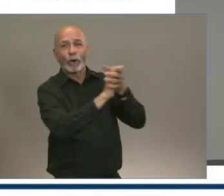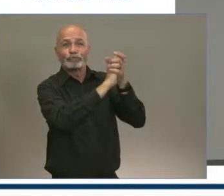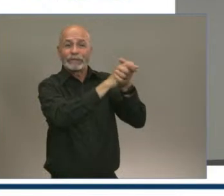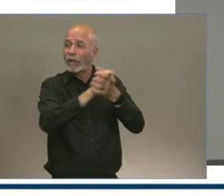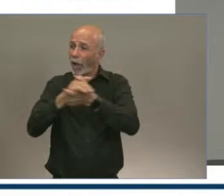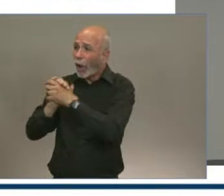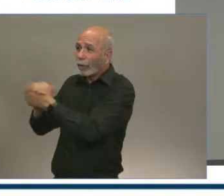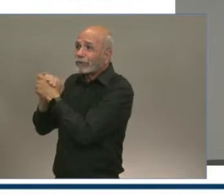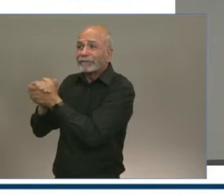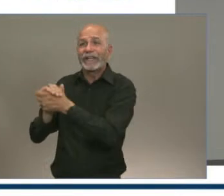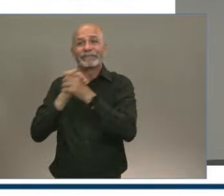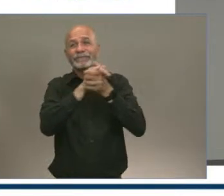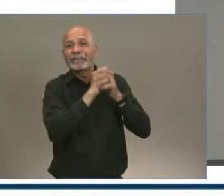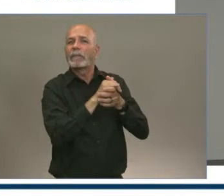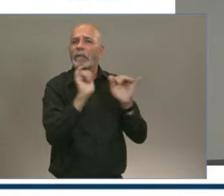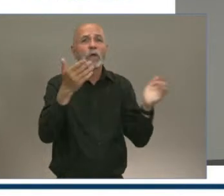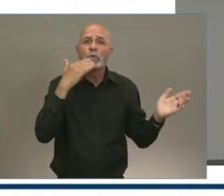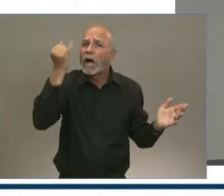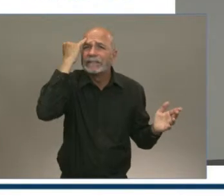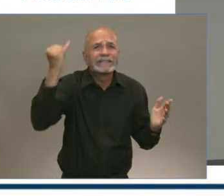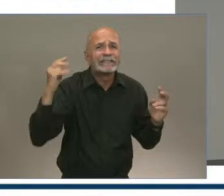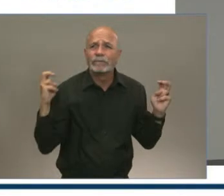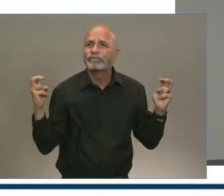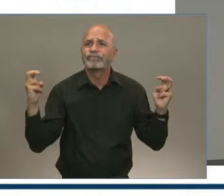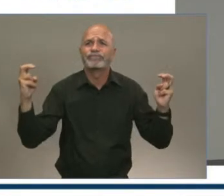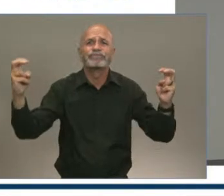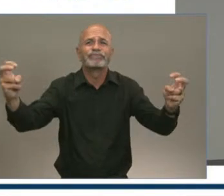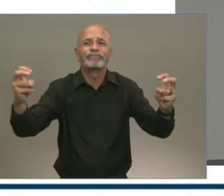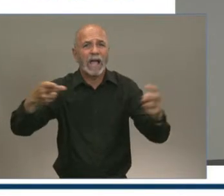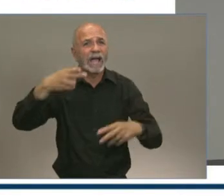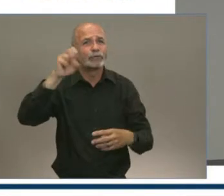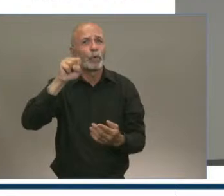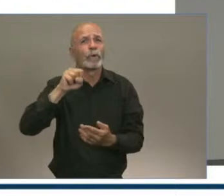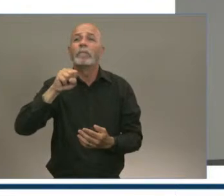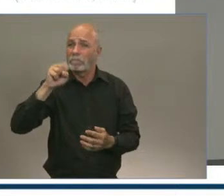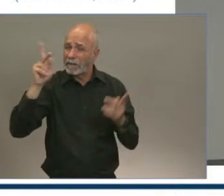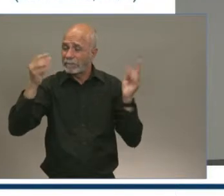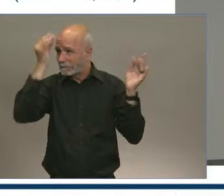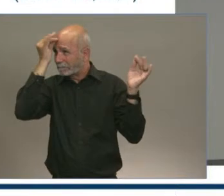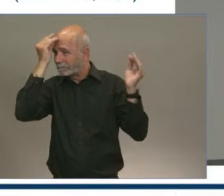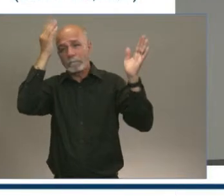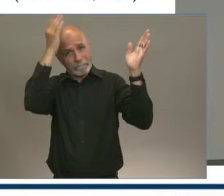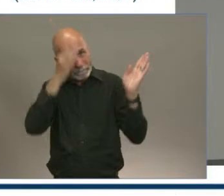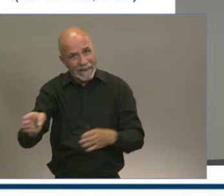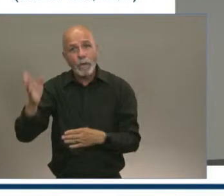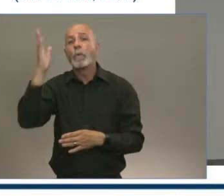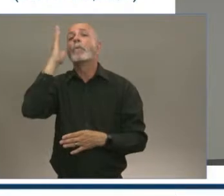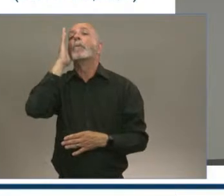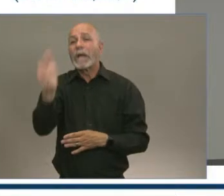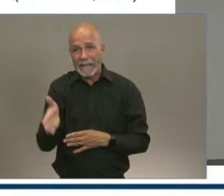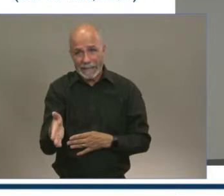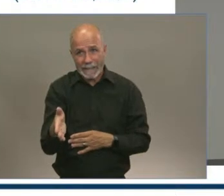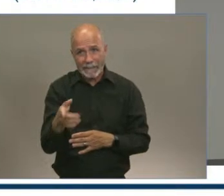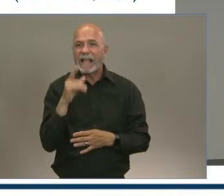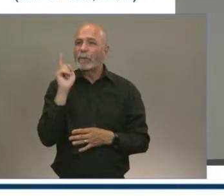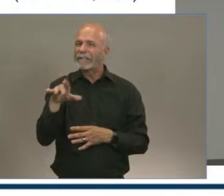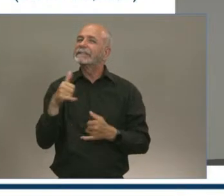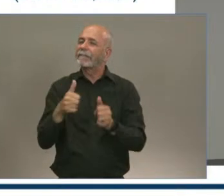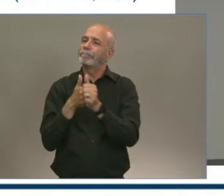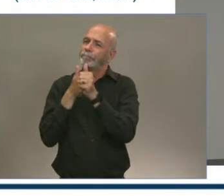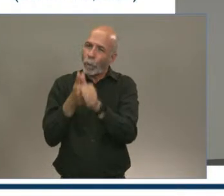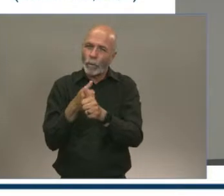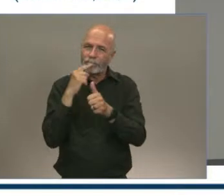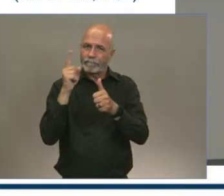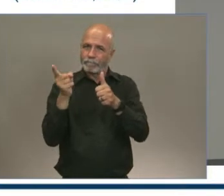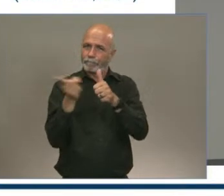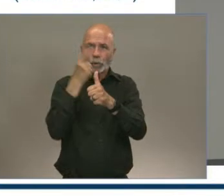that. That there's other high schools that put that forward, and that can happen within the existing protocols and doesn't carry all the